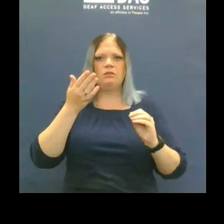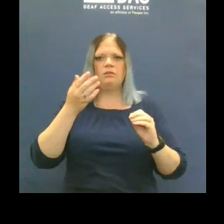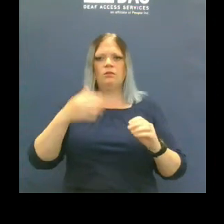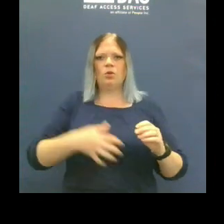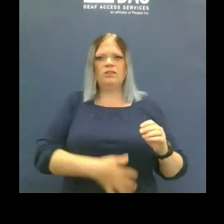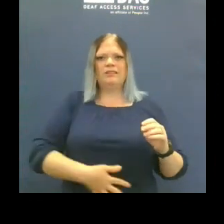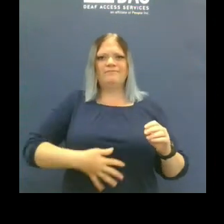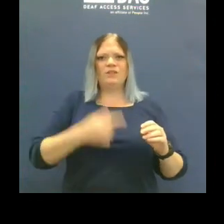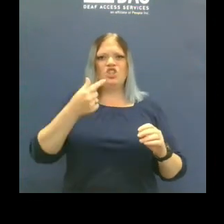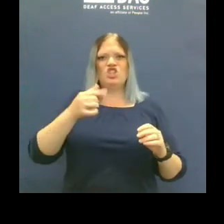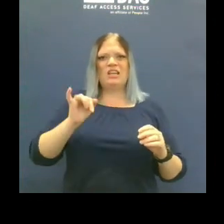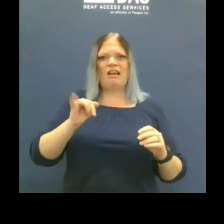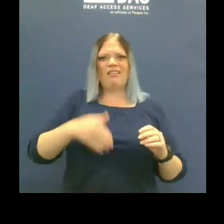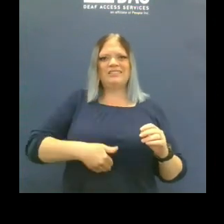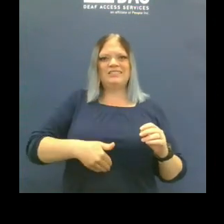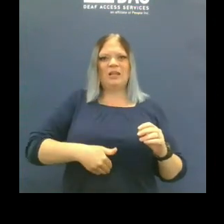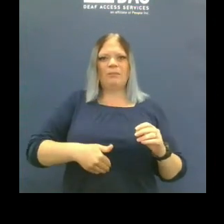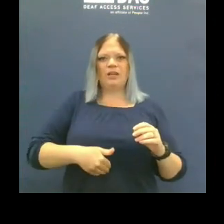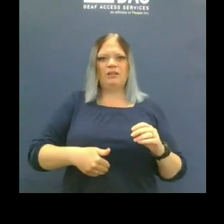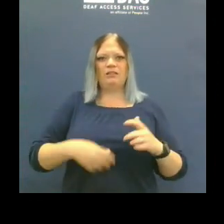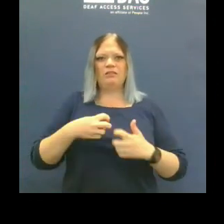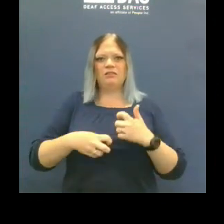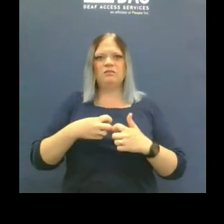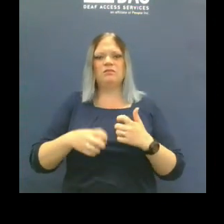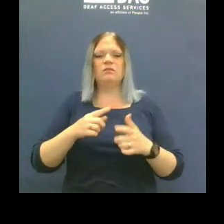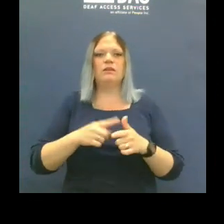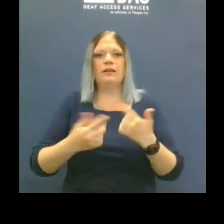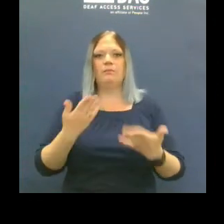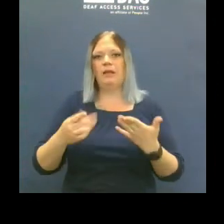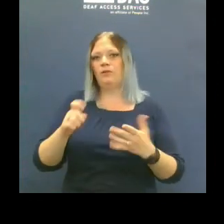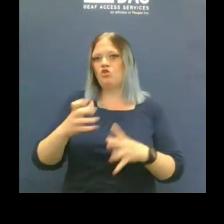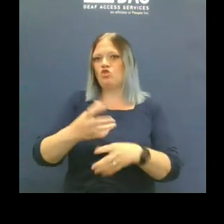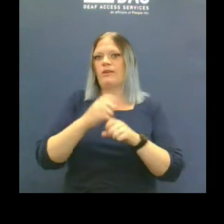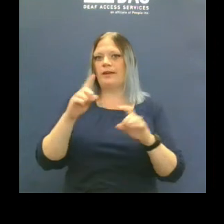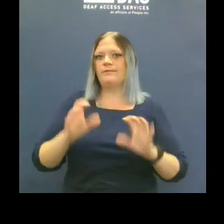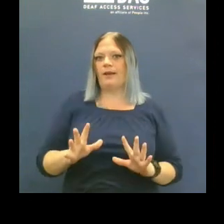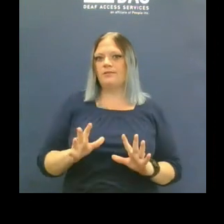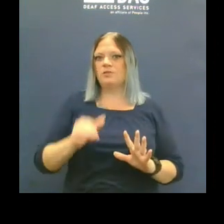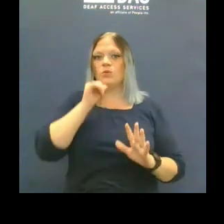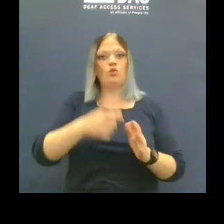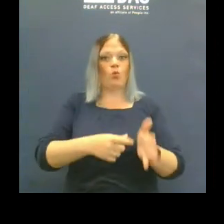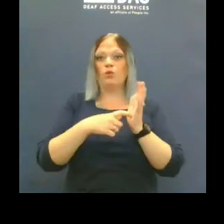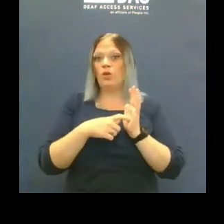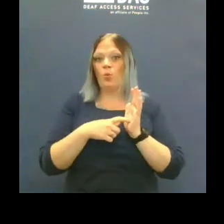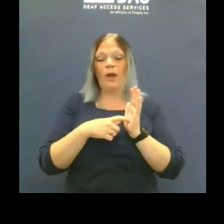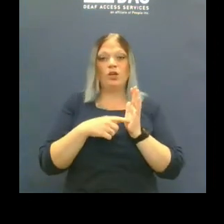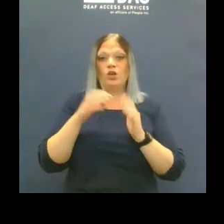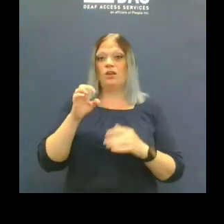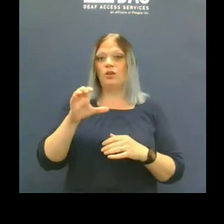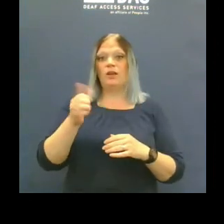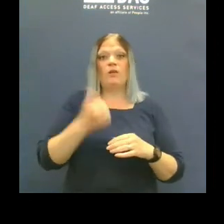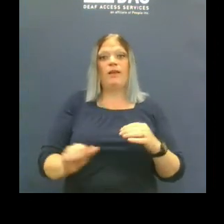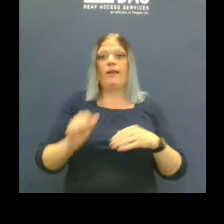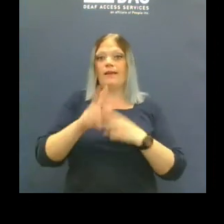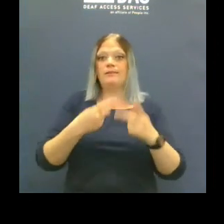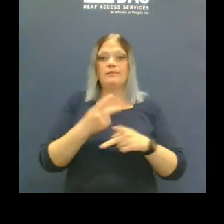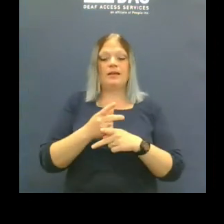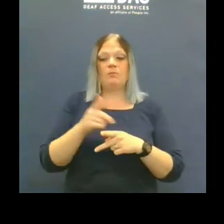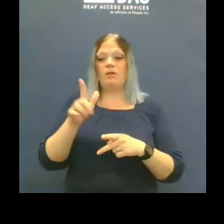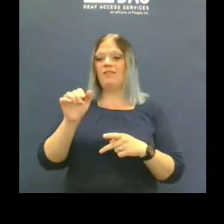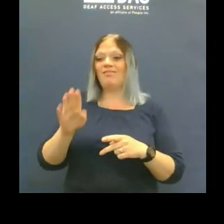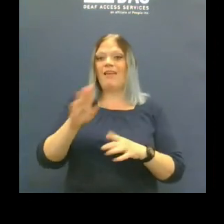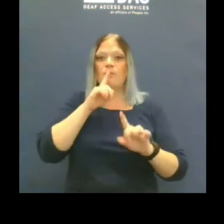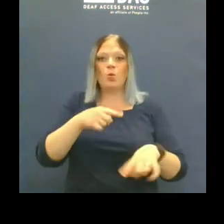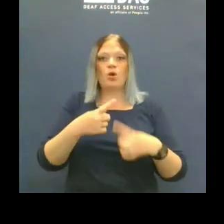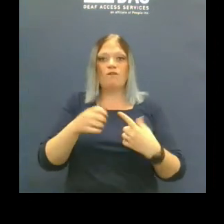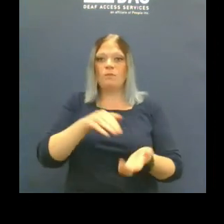GI symptoms, you should probably get a test. So again, we do not require at Erie County any type of laboratory order